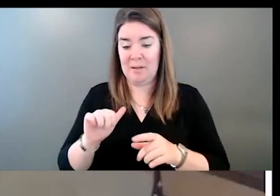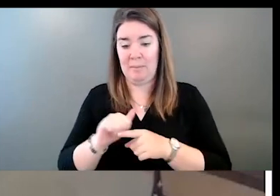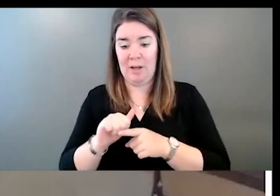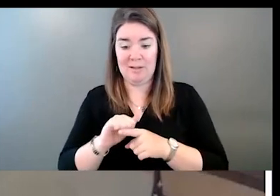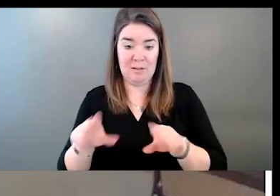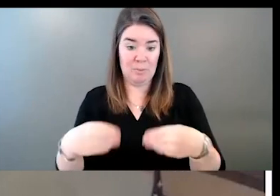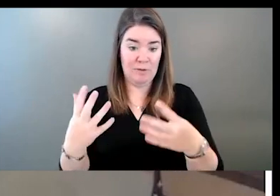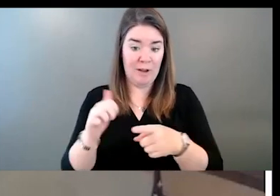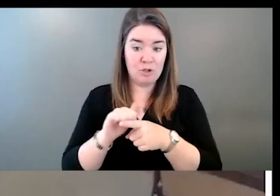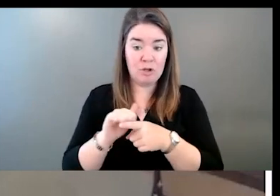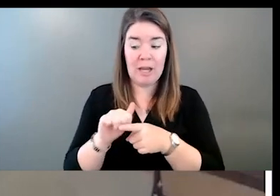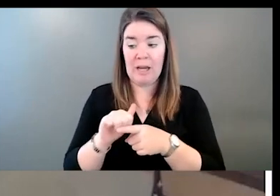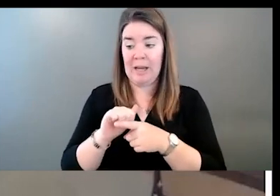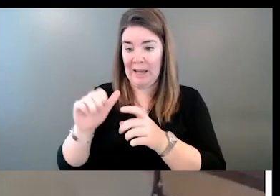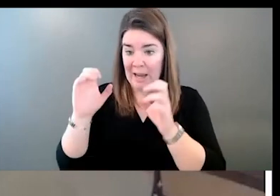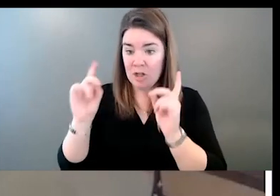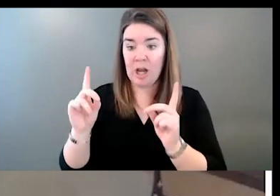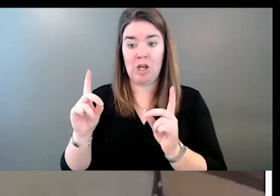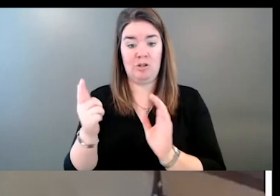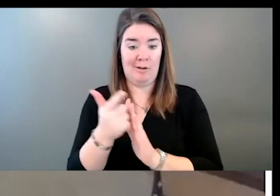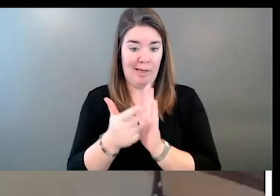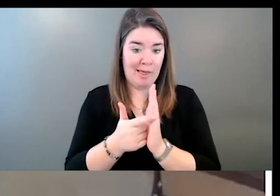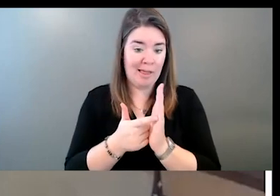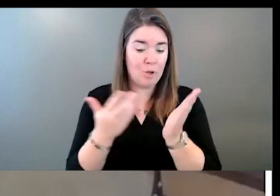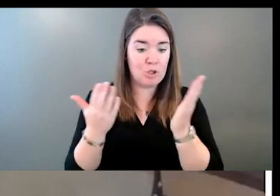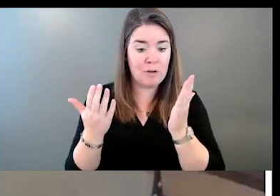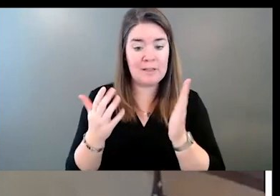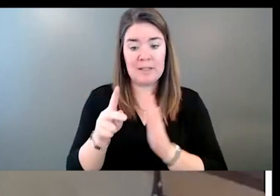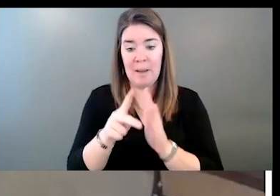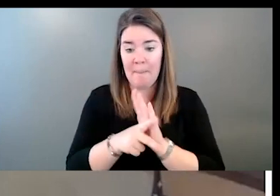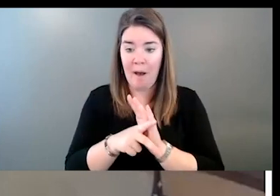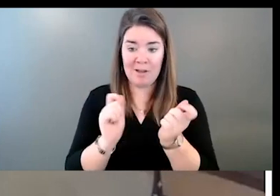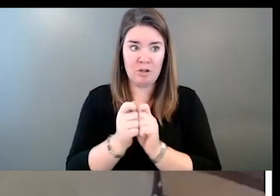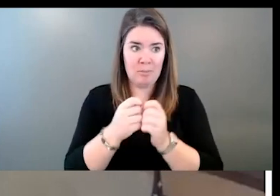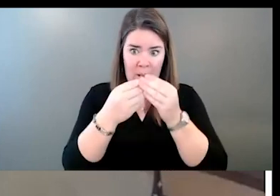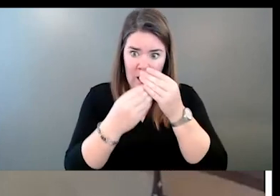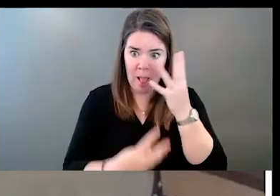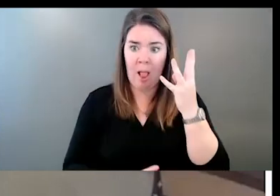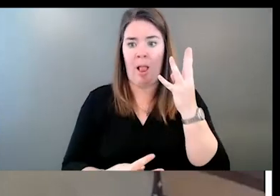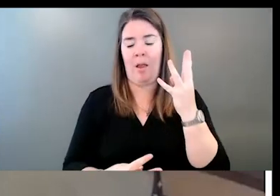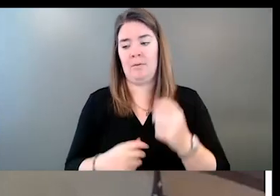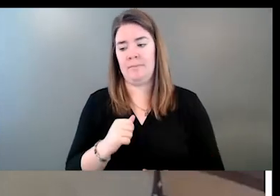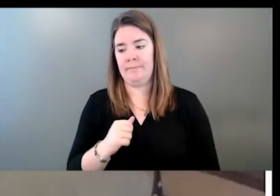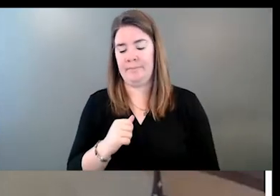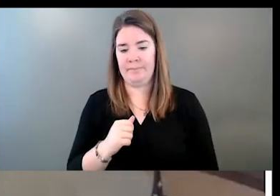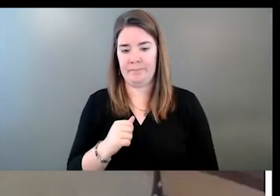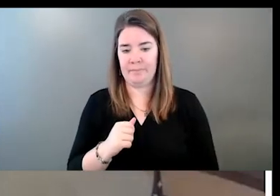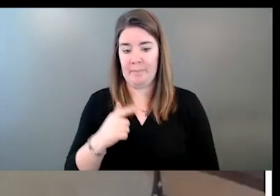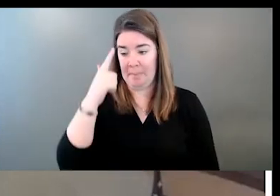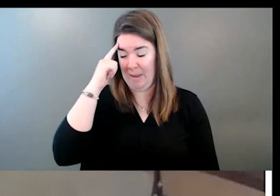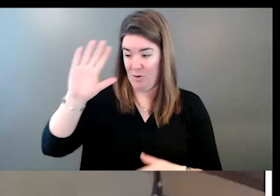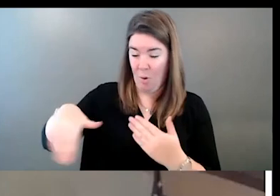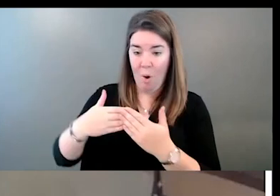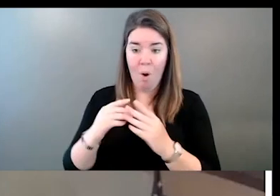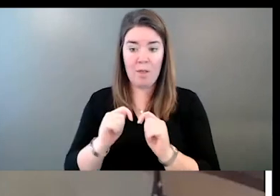training, prevention, education, legal services, and policy change. Because of all of our team efforts,